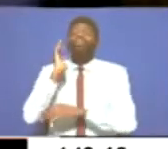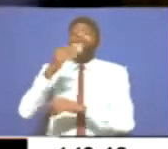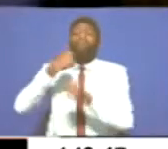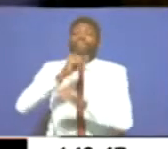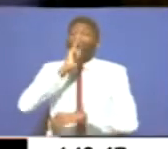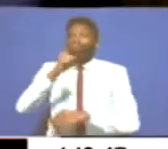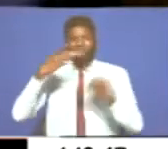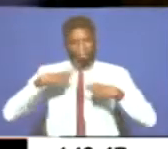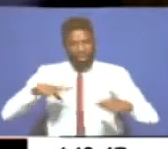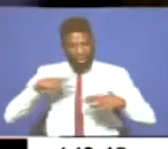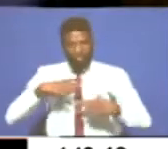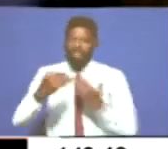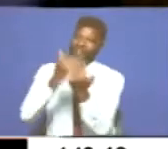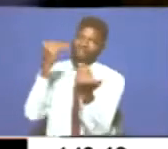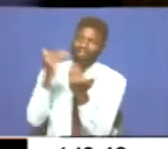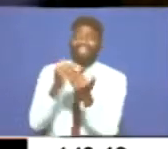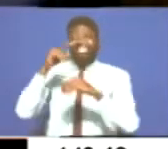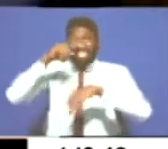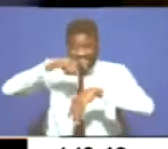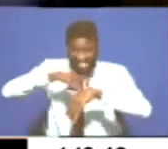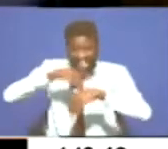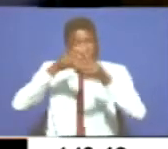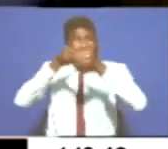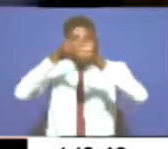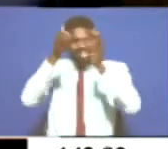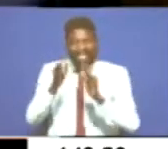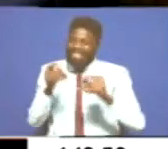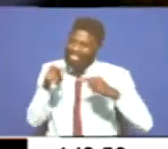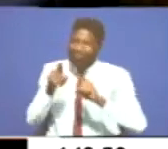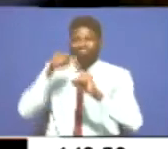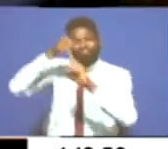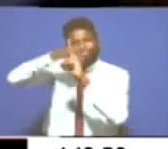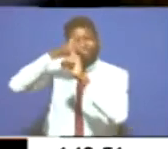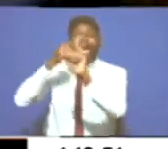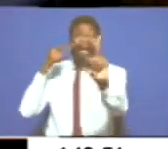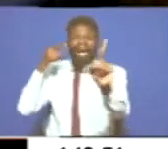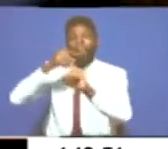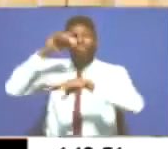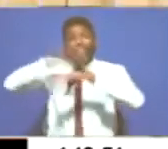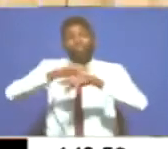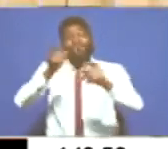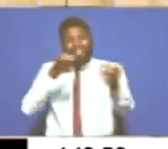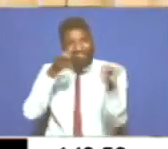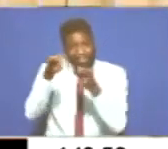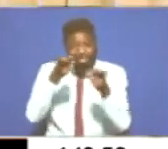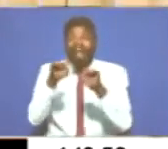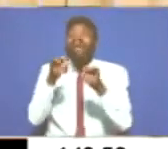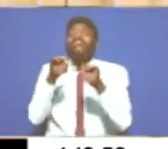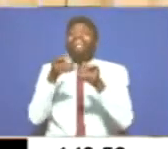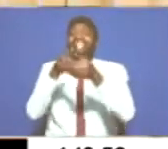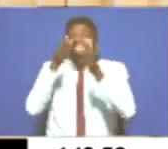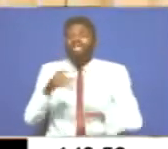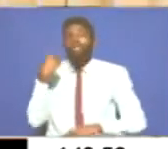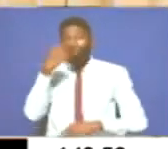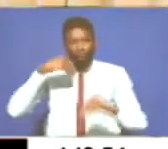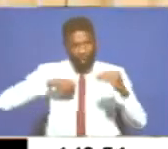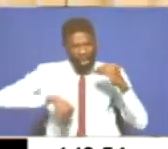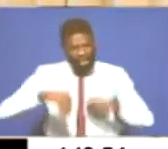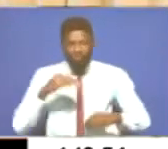When leaders who champion for good governance, leaders who are corrupt-free, leaders